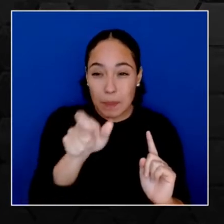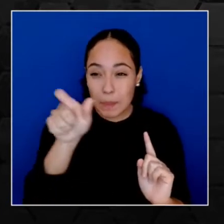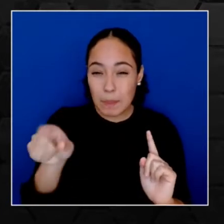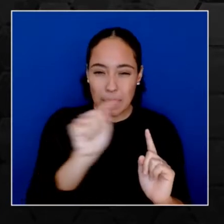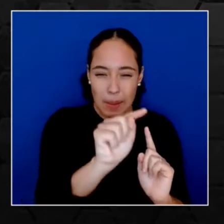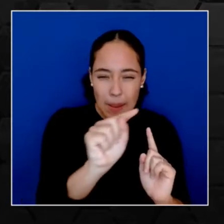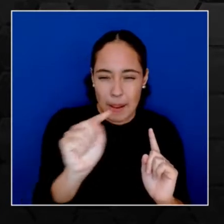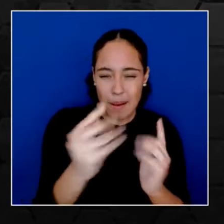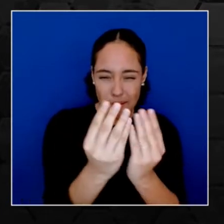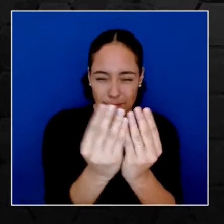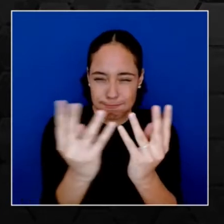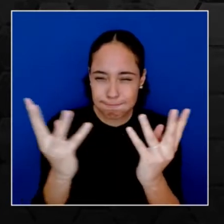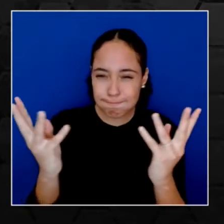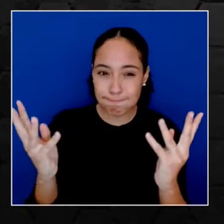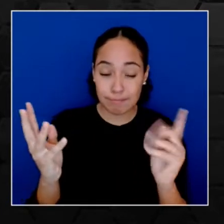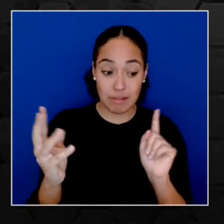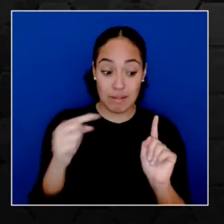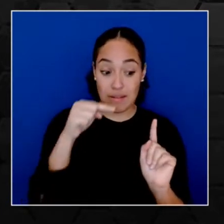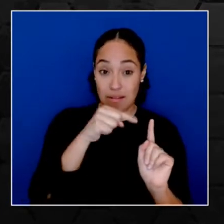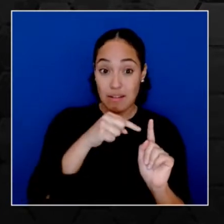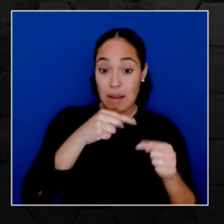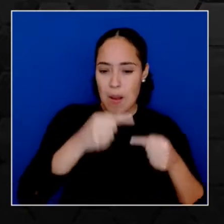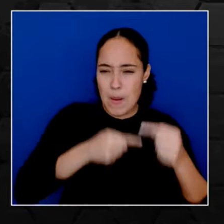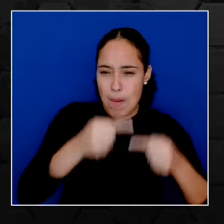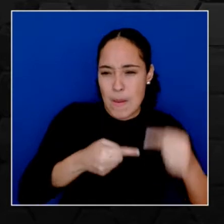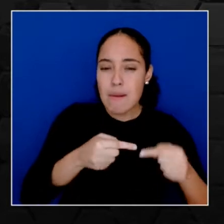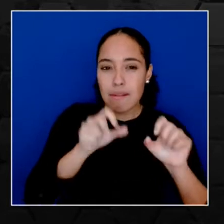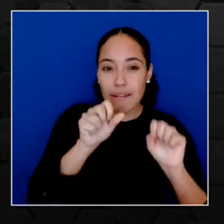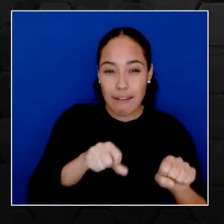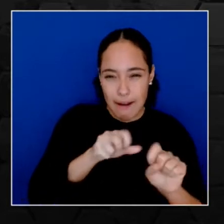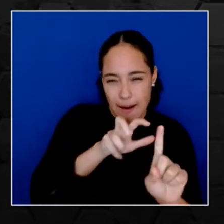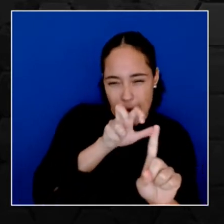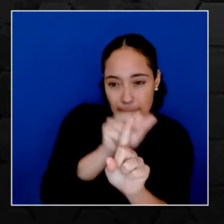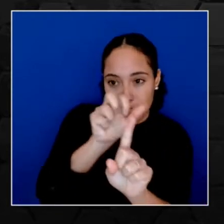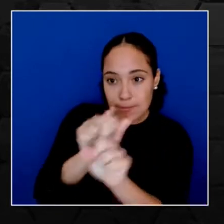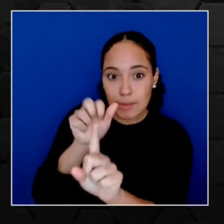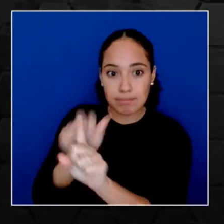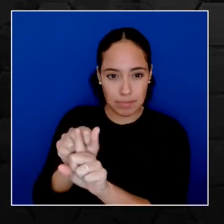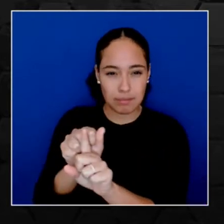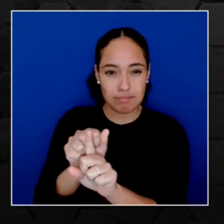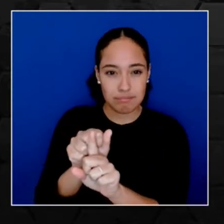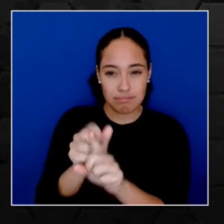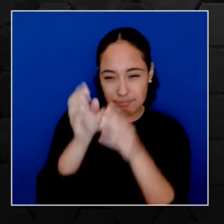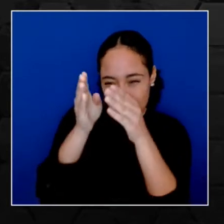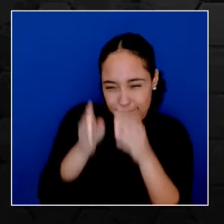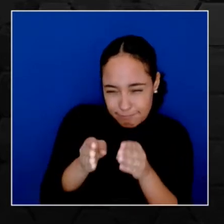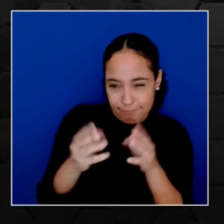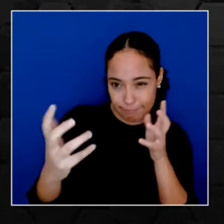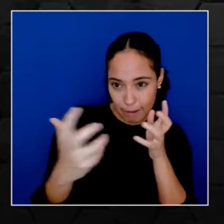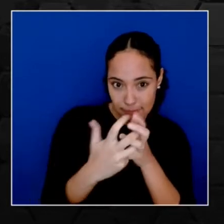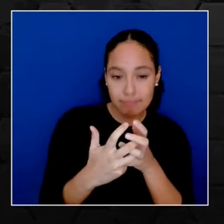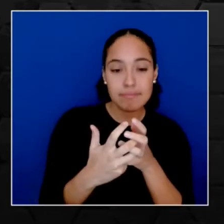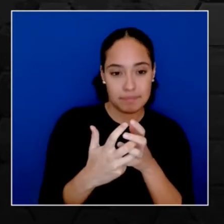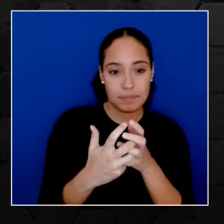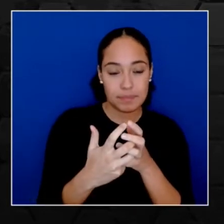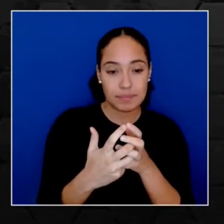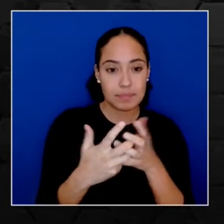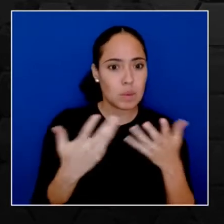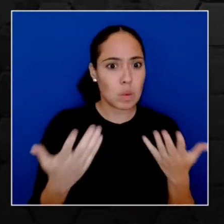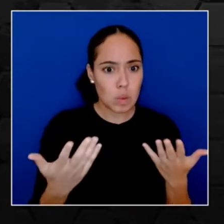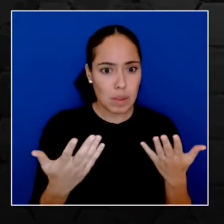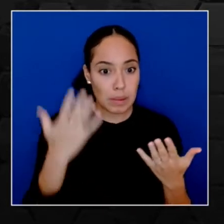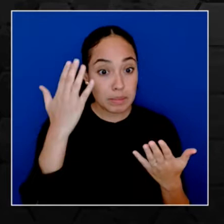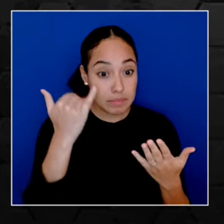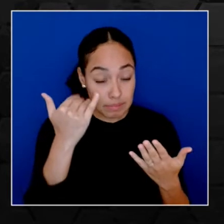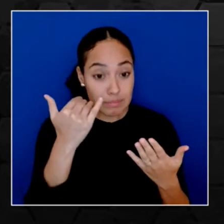technical aspect for the purpose of security and data. And these may include face recognition, fingerprint scanning, iris